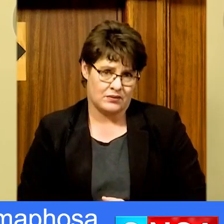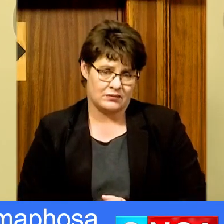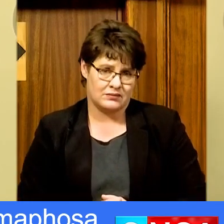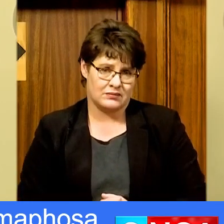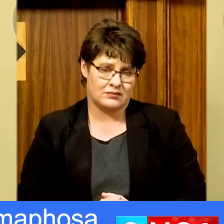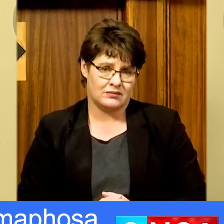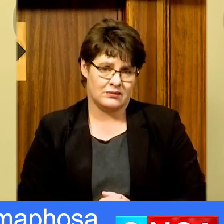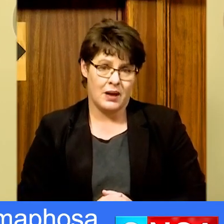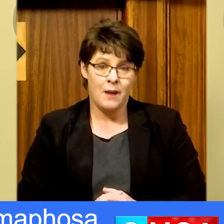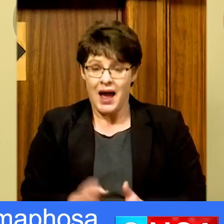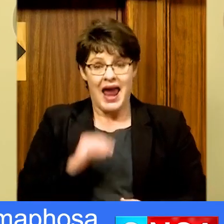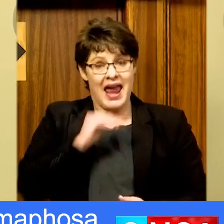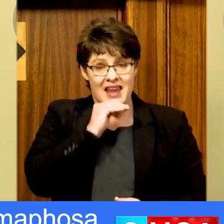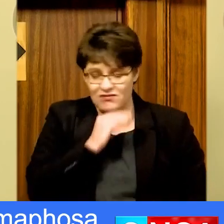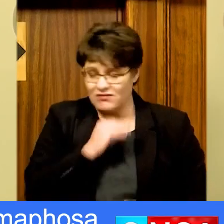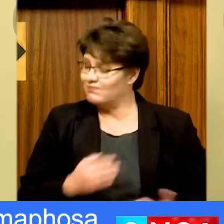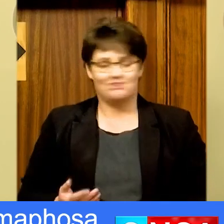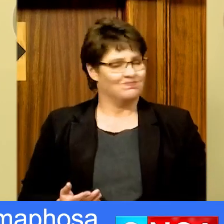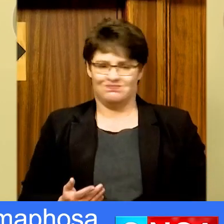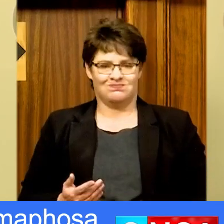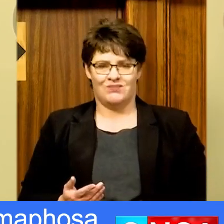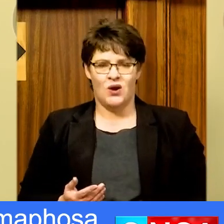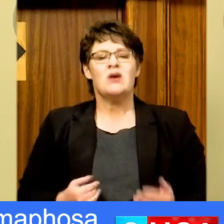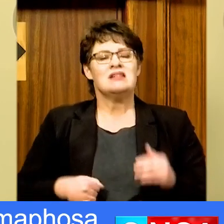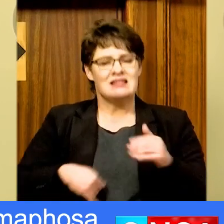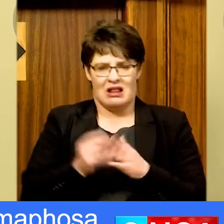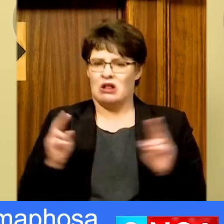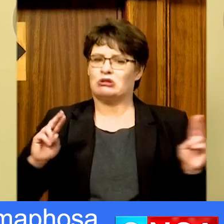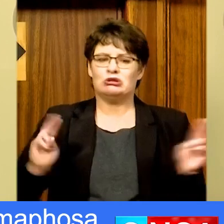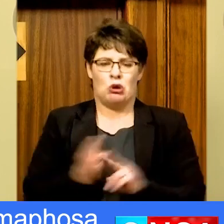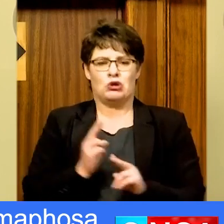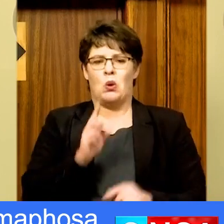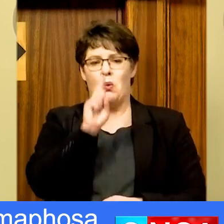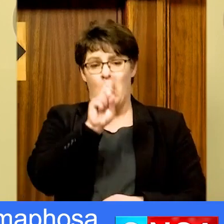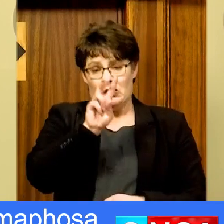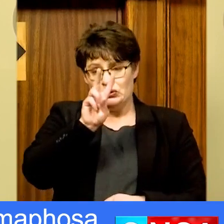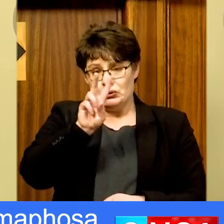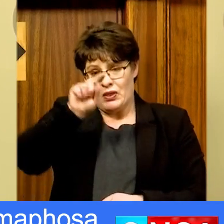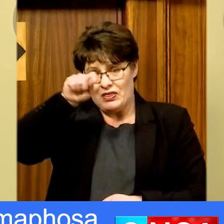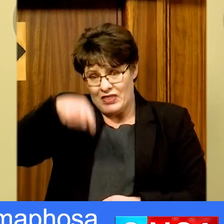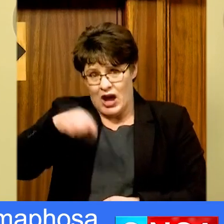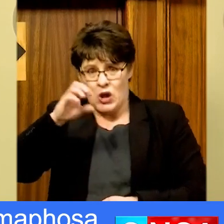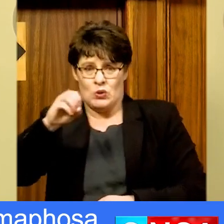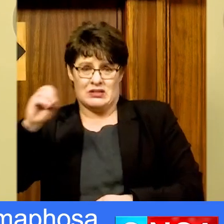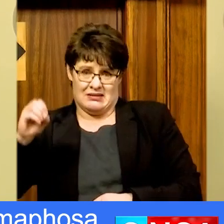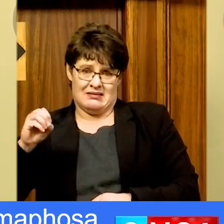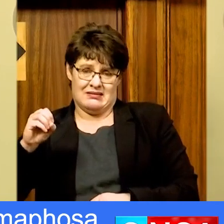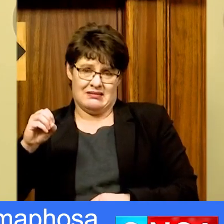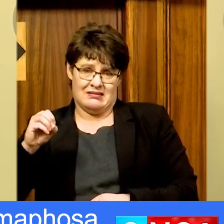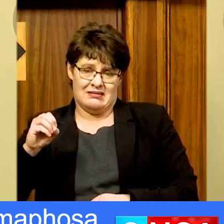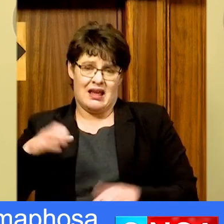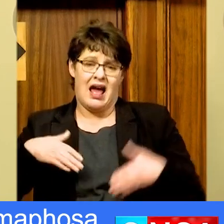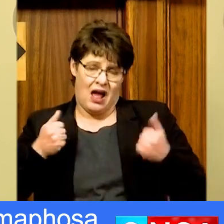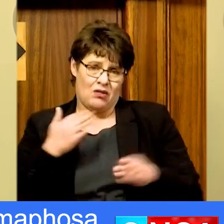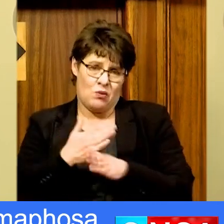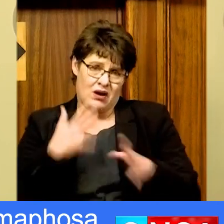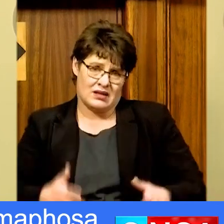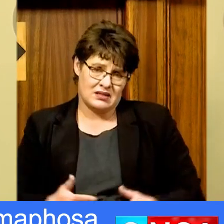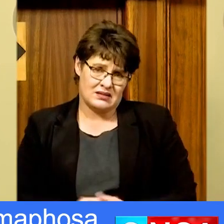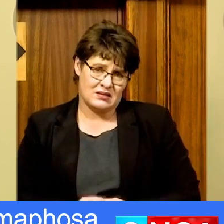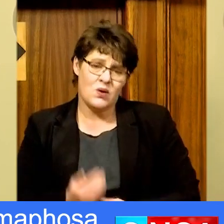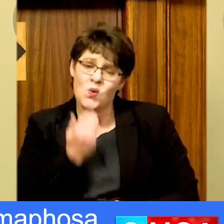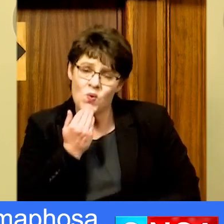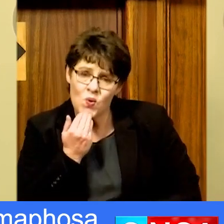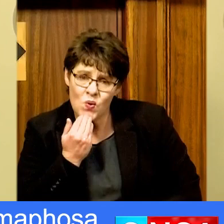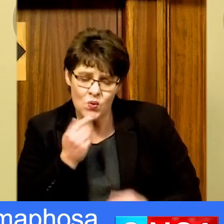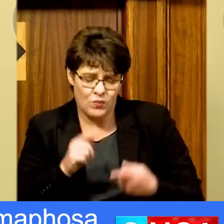serious shortfall of more than 12,000 health workers, mostly nurses, doctors, as